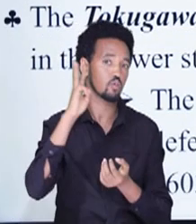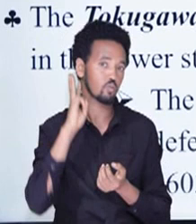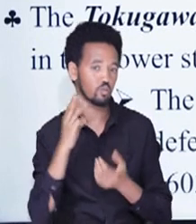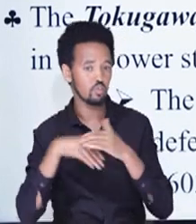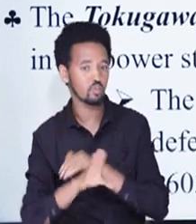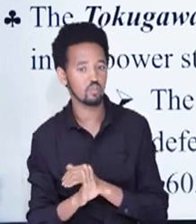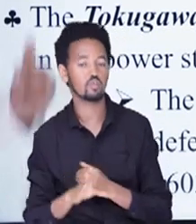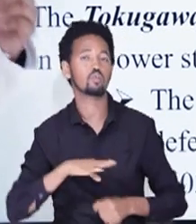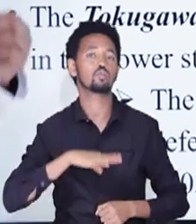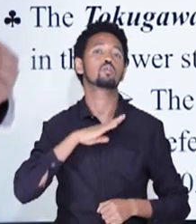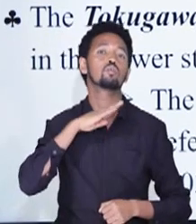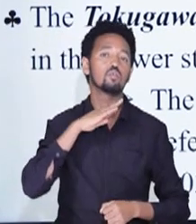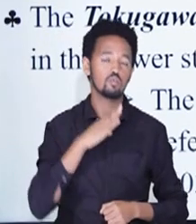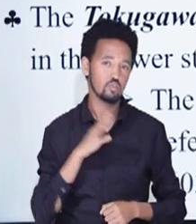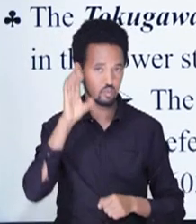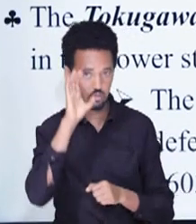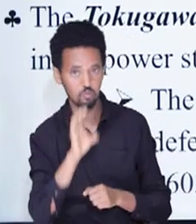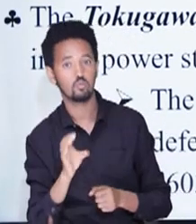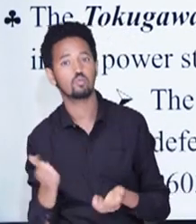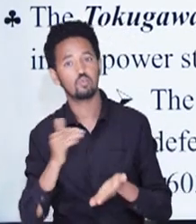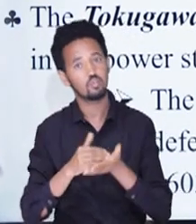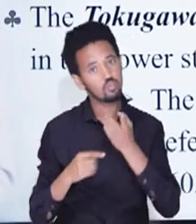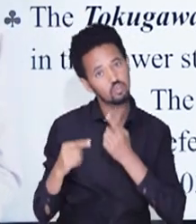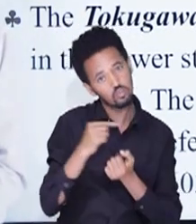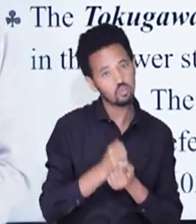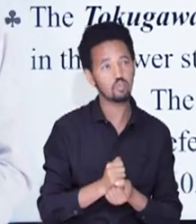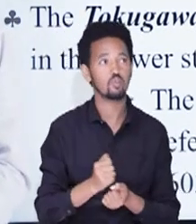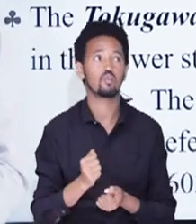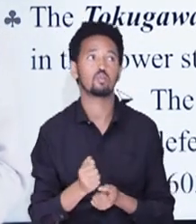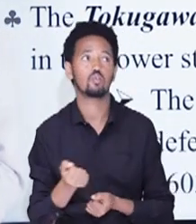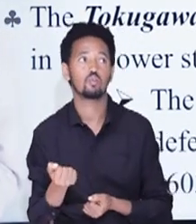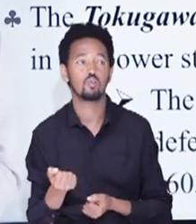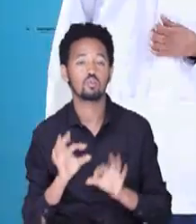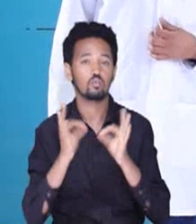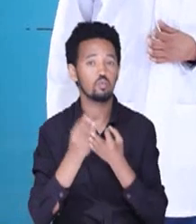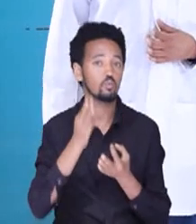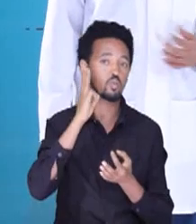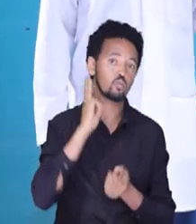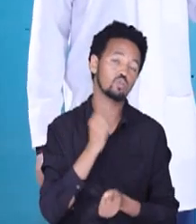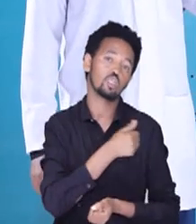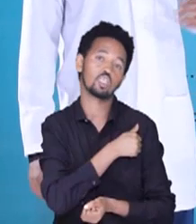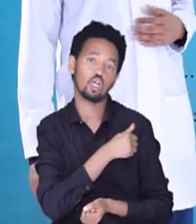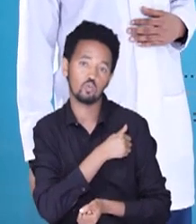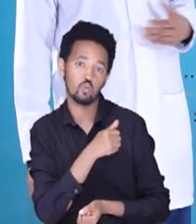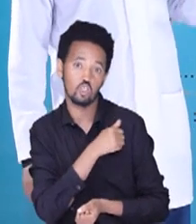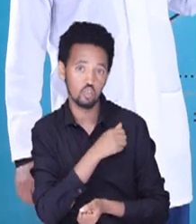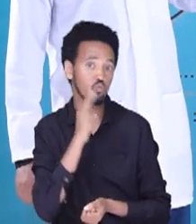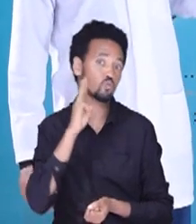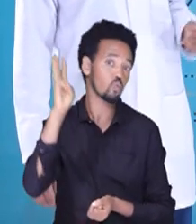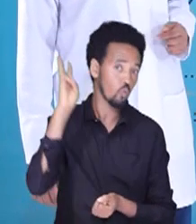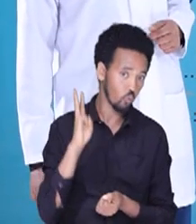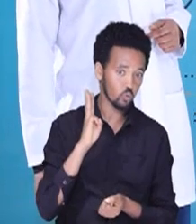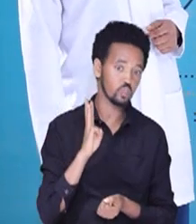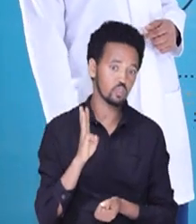the end successful in the power struggle. The head of Tokugawa family was Ieyasu. Ieyasu was